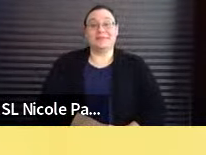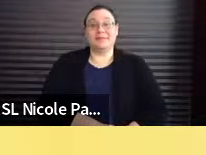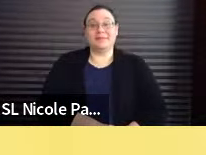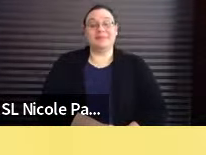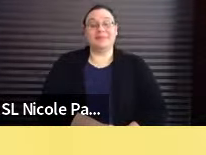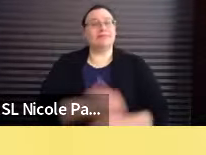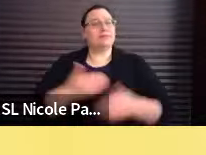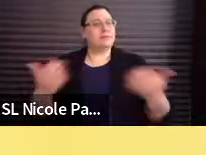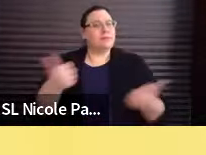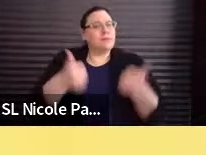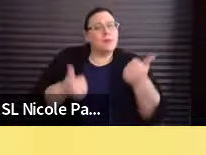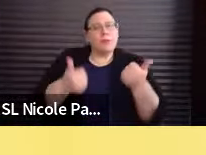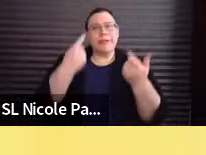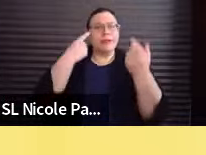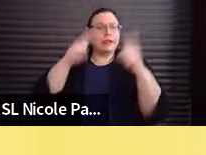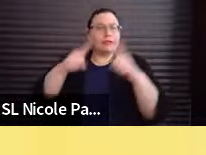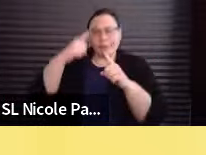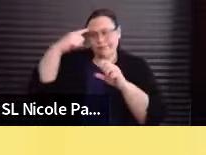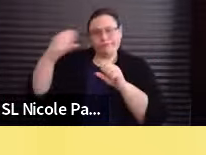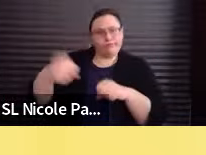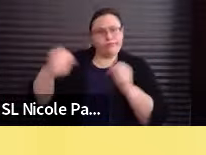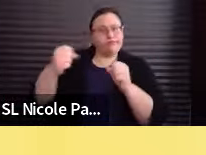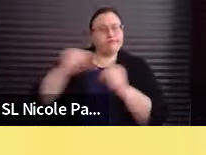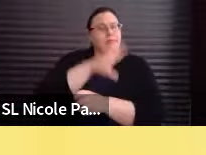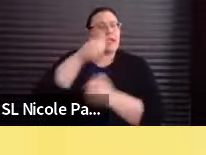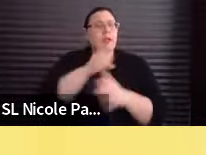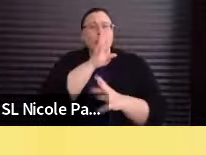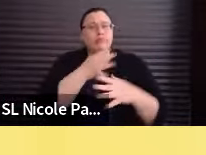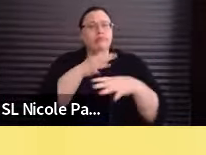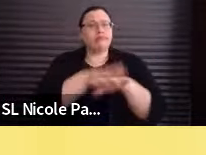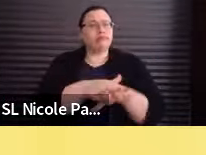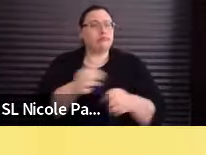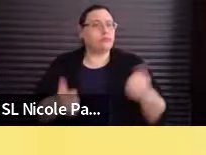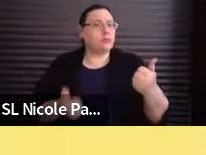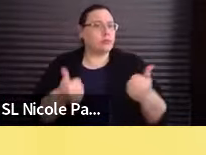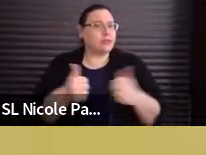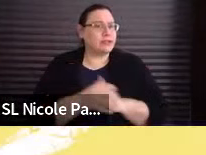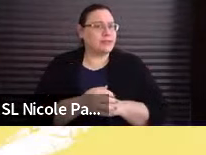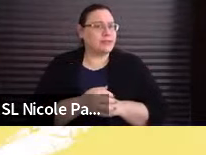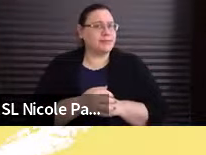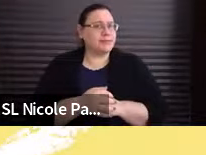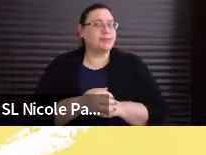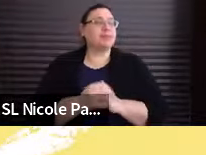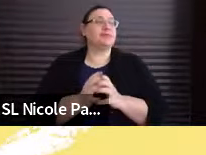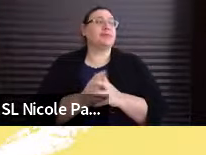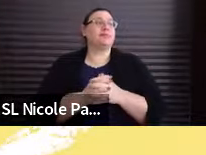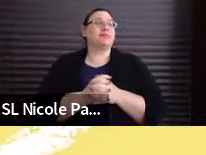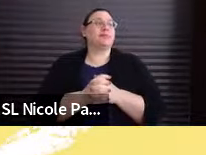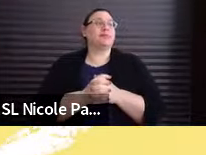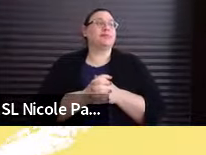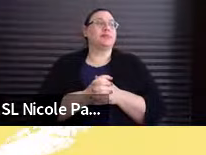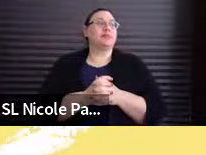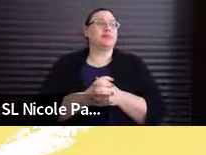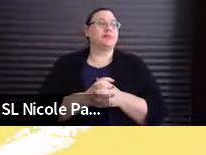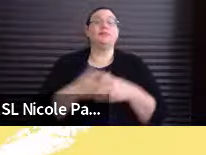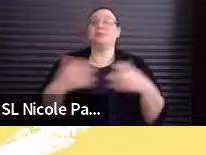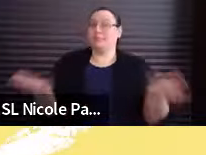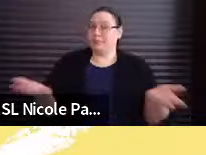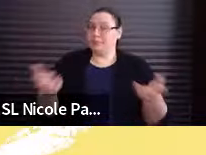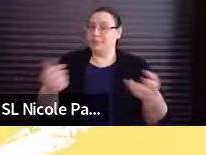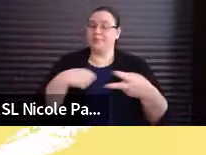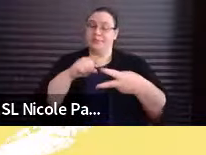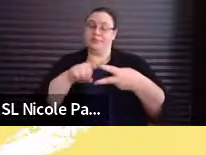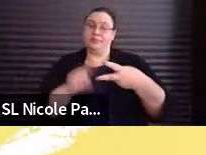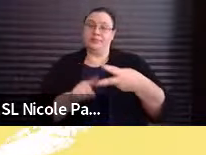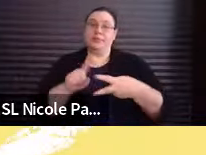What agreements cover dubbing? Next slide. We have the